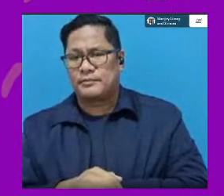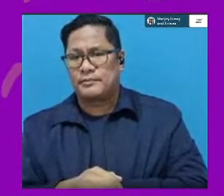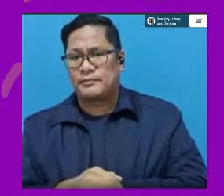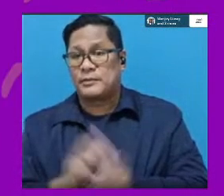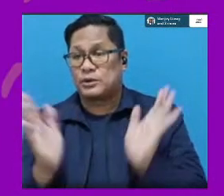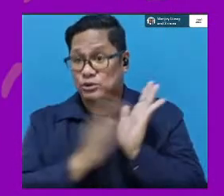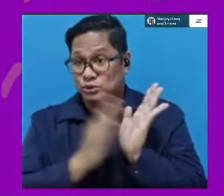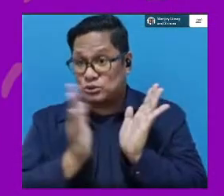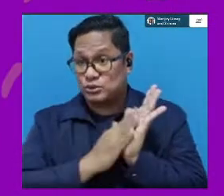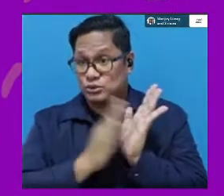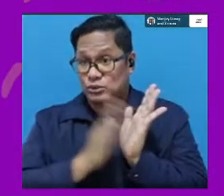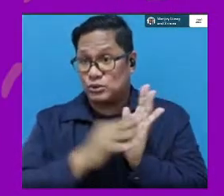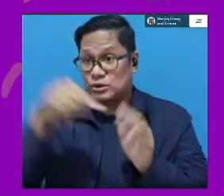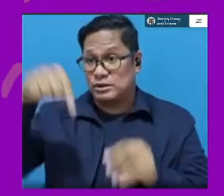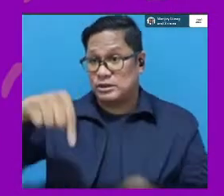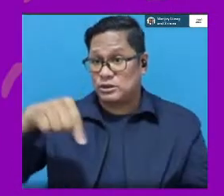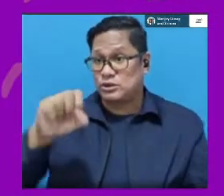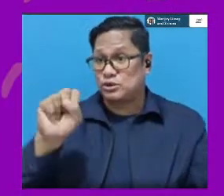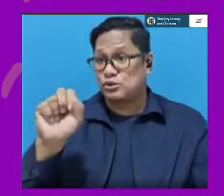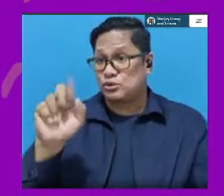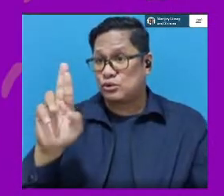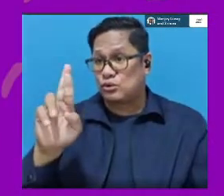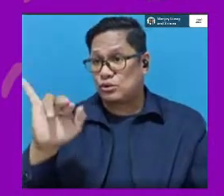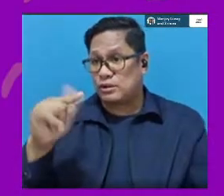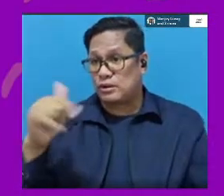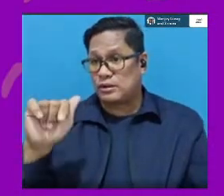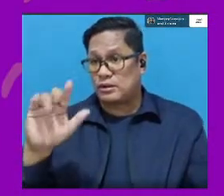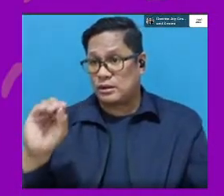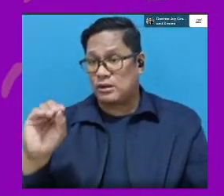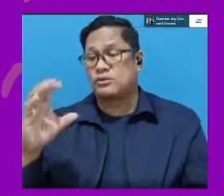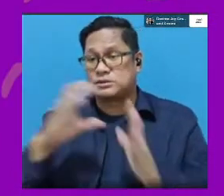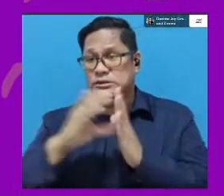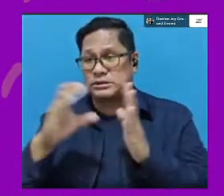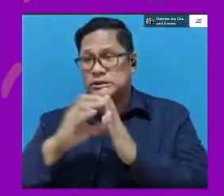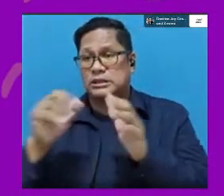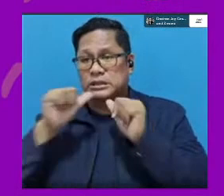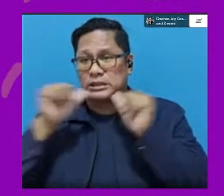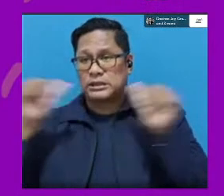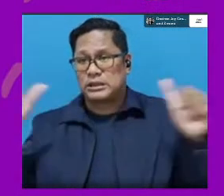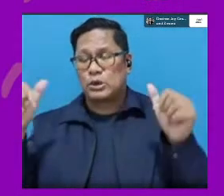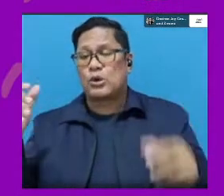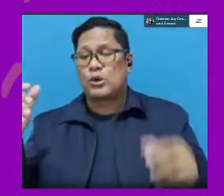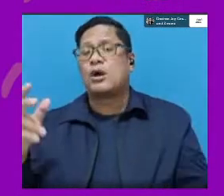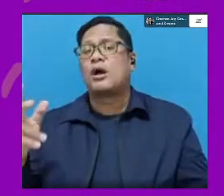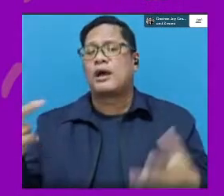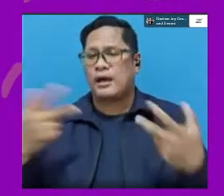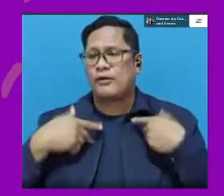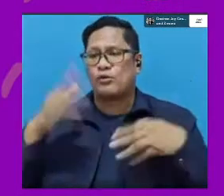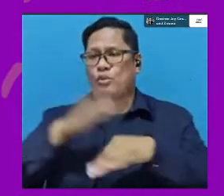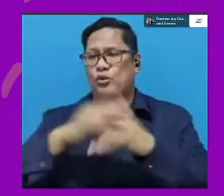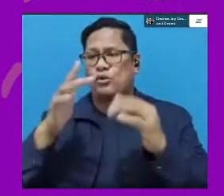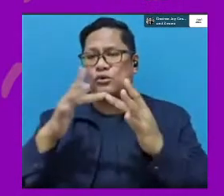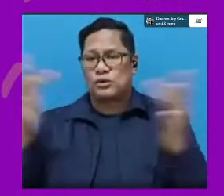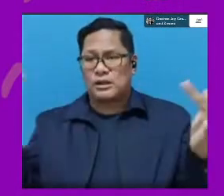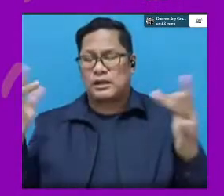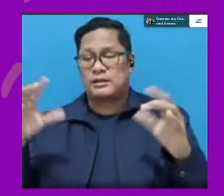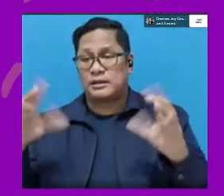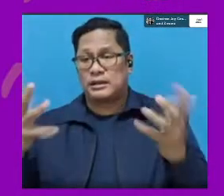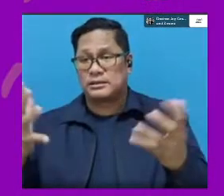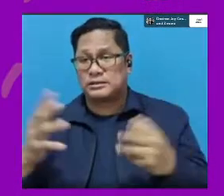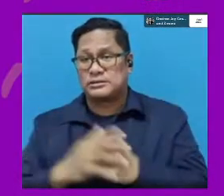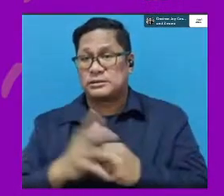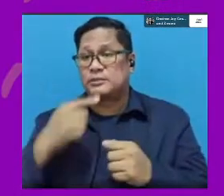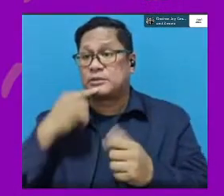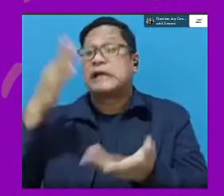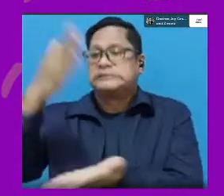in Surigao City declared that they will be holding online classes anymore, and they stopped